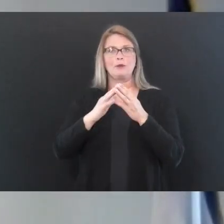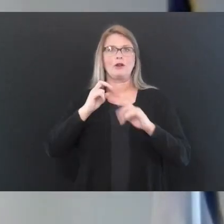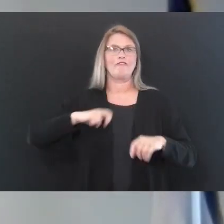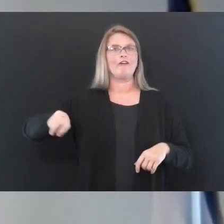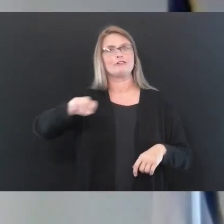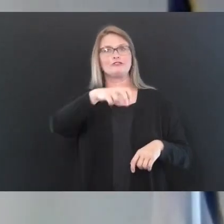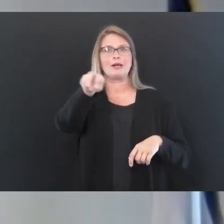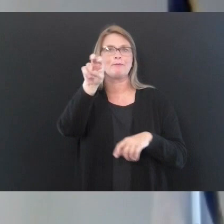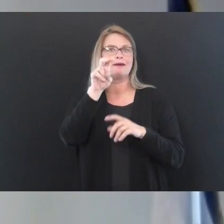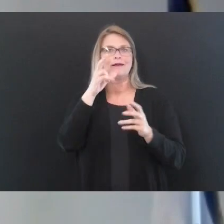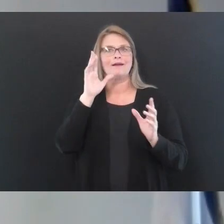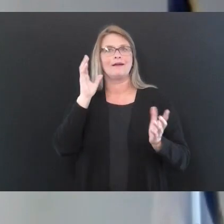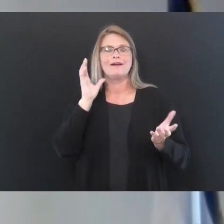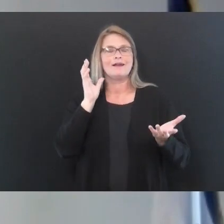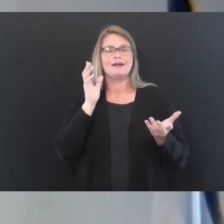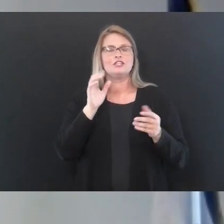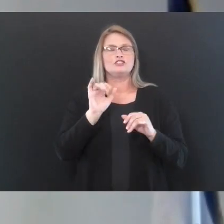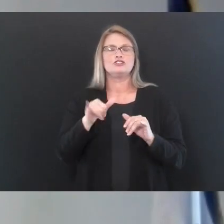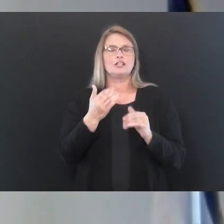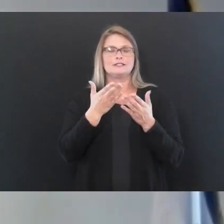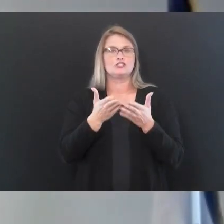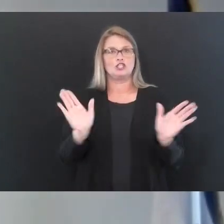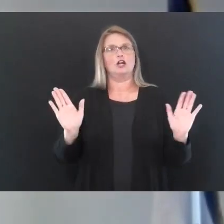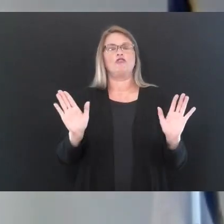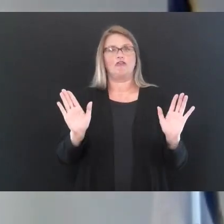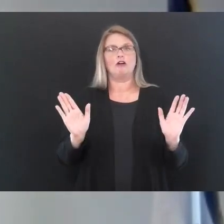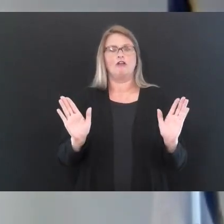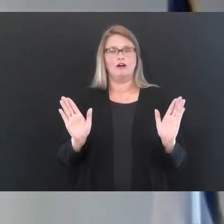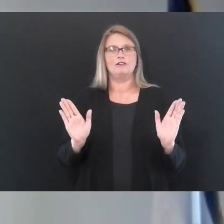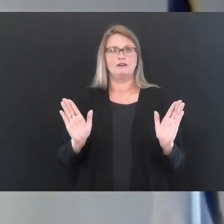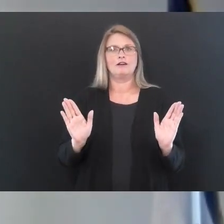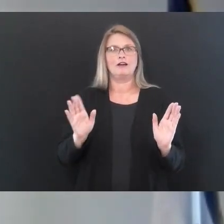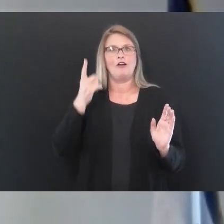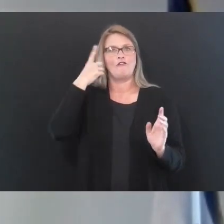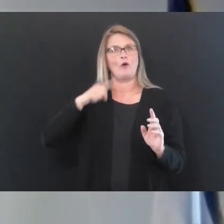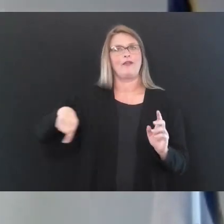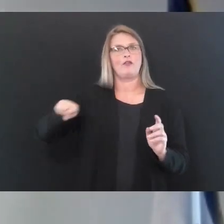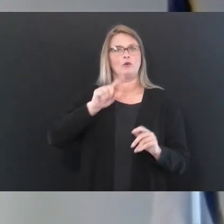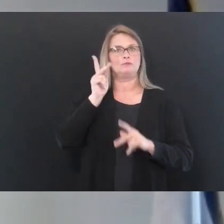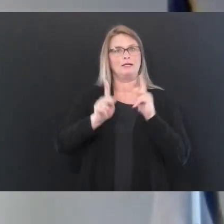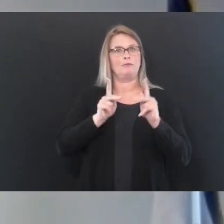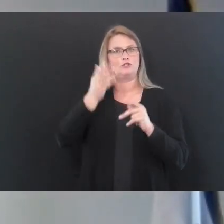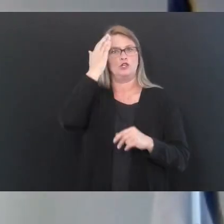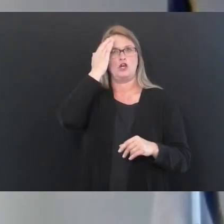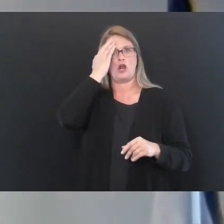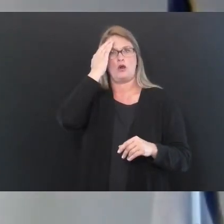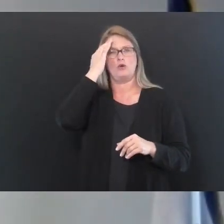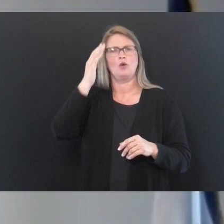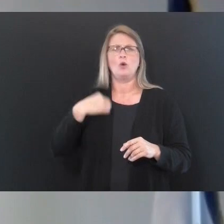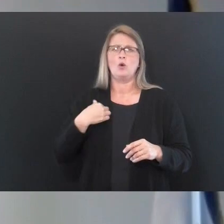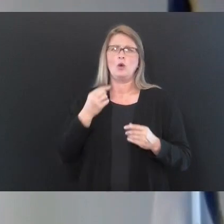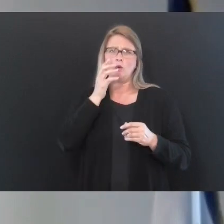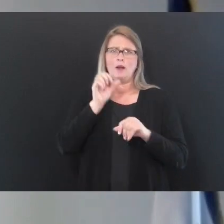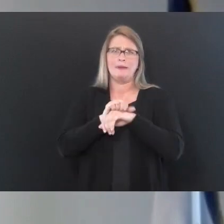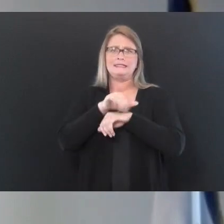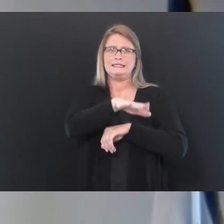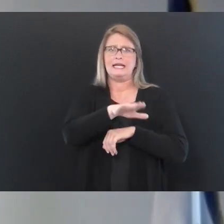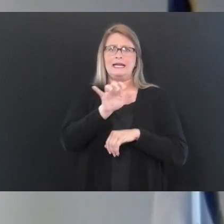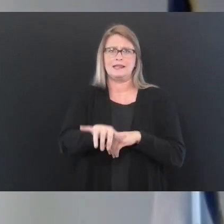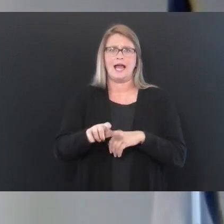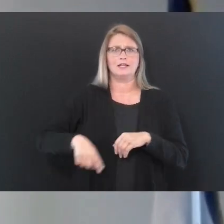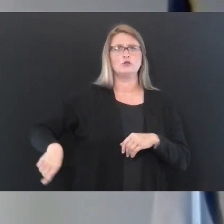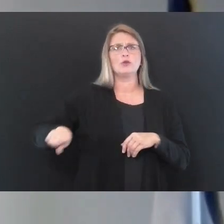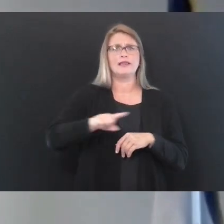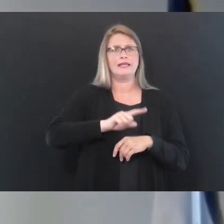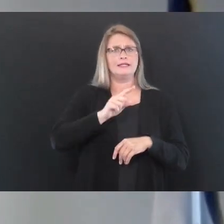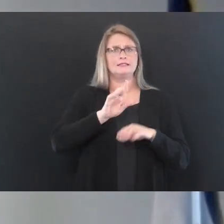are ways that are just practical that our child care providers know and will be implementing, I'm sure. So we're going to be sending that guidance out to our